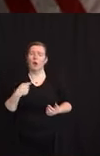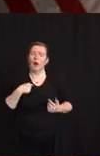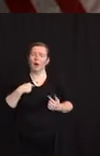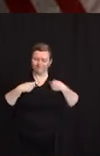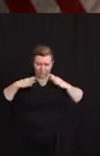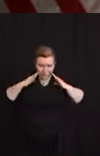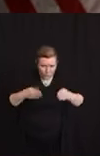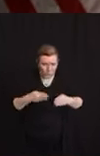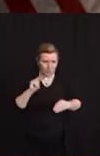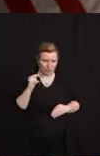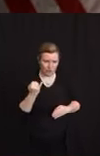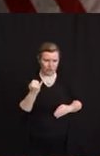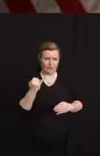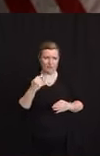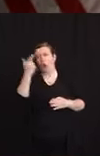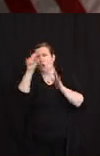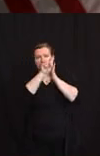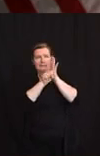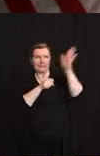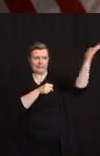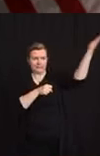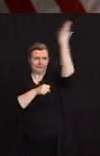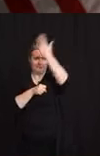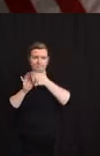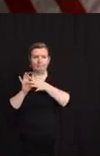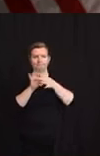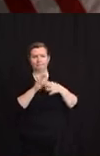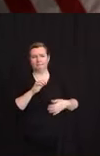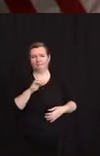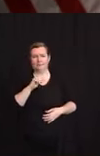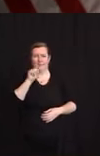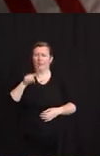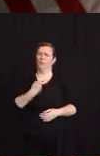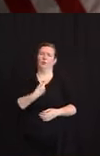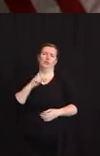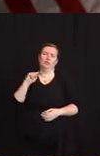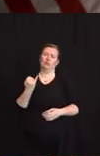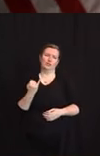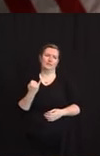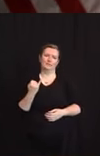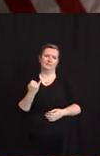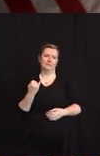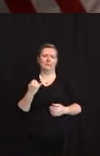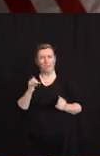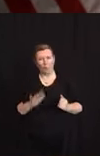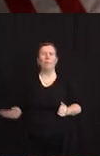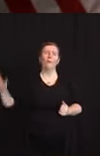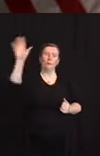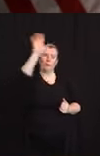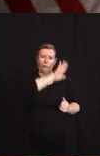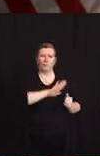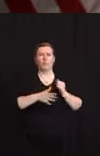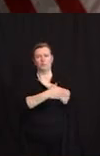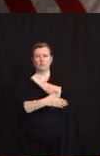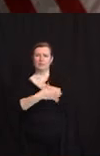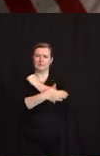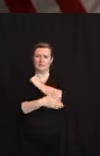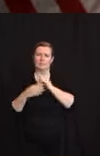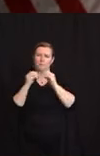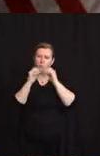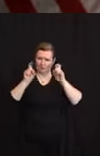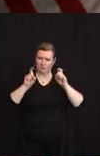comparing notes with our regional partners and looking around the country, we need that as a national matter. And that's at all ends. As I mentioned, it's